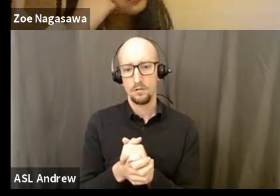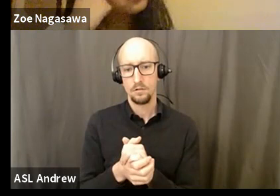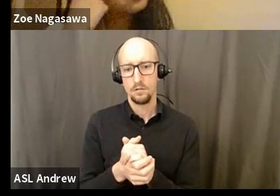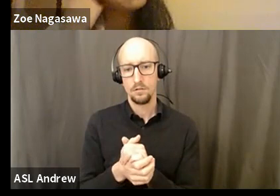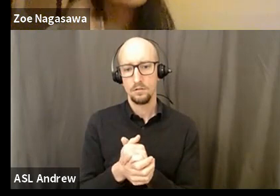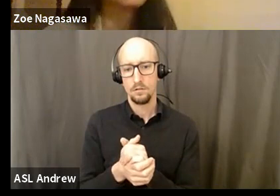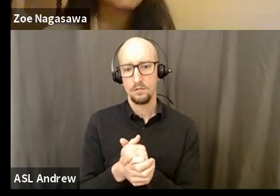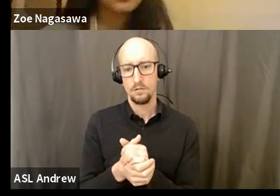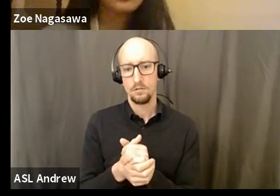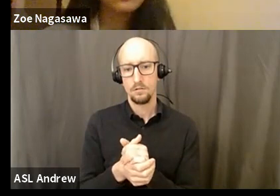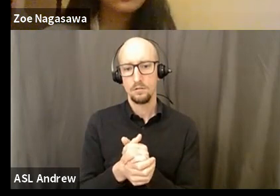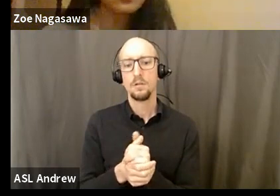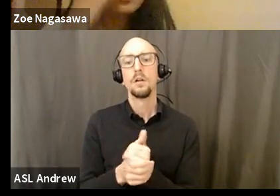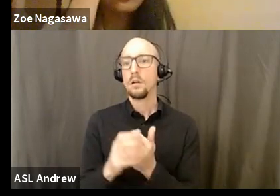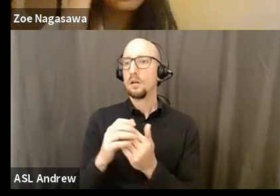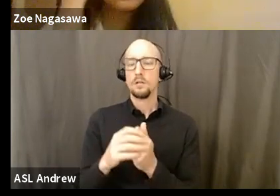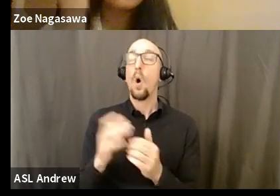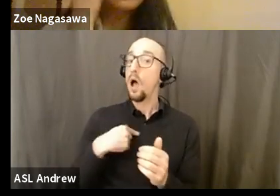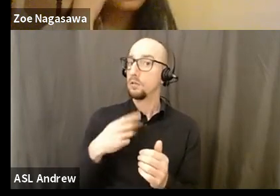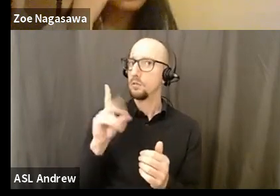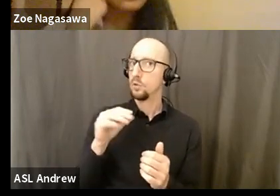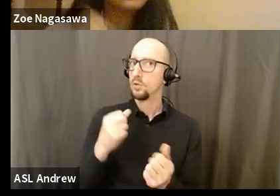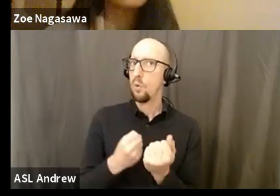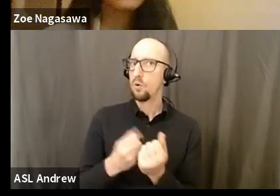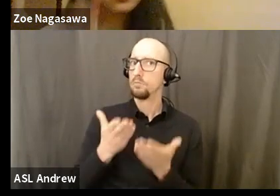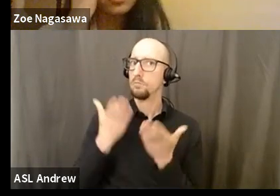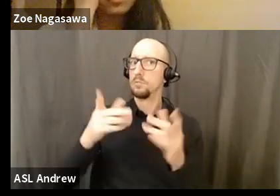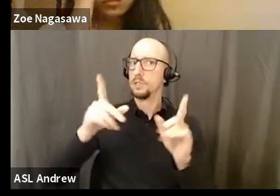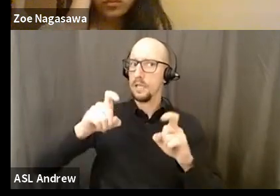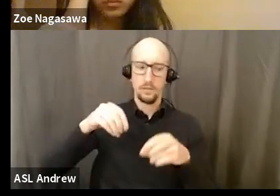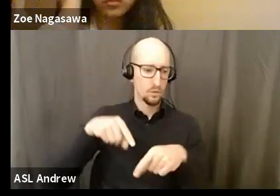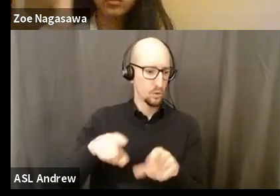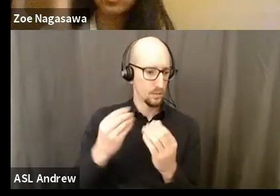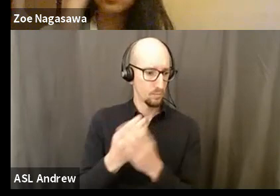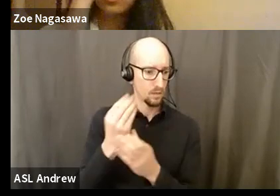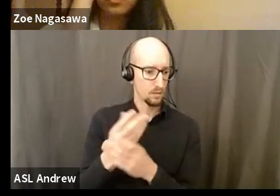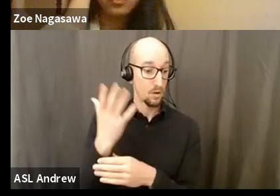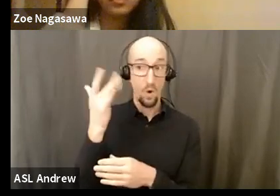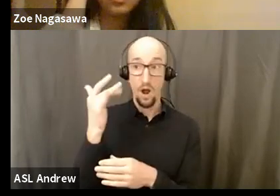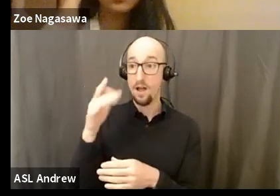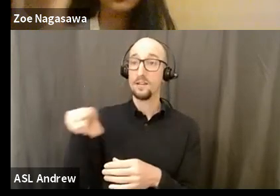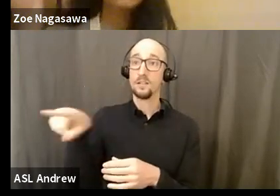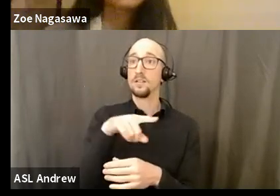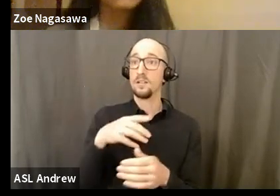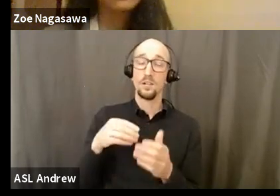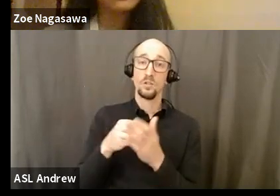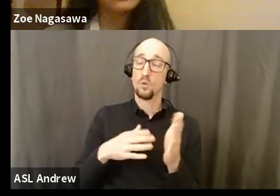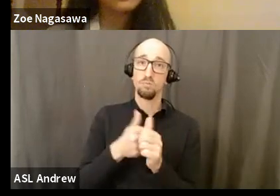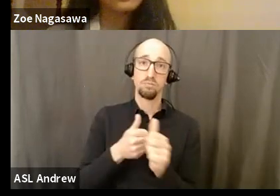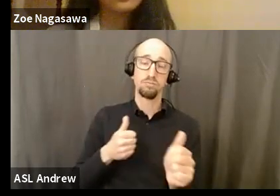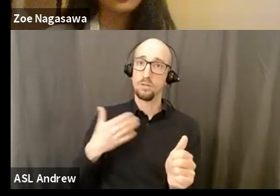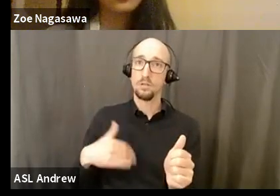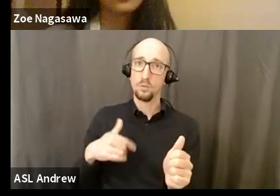that when you have learners, we may have gaps in times in terms of how we were learning and the context in which we were learning, but I think